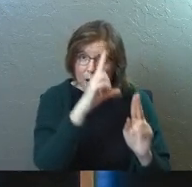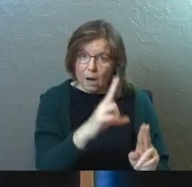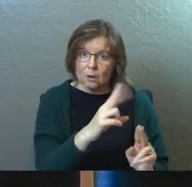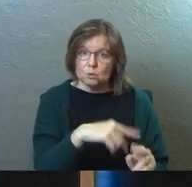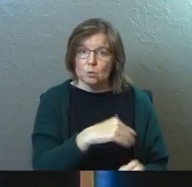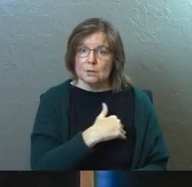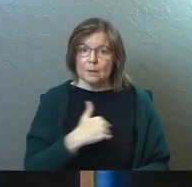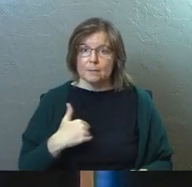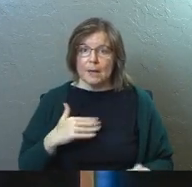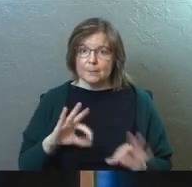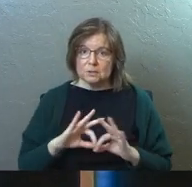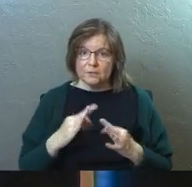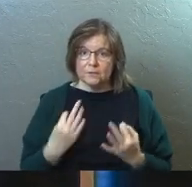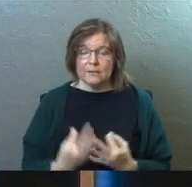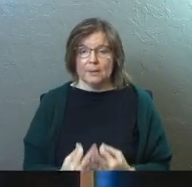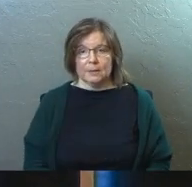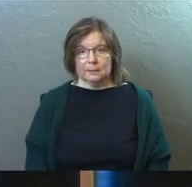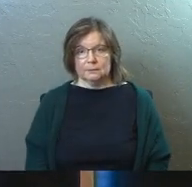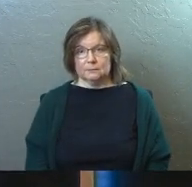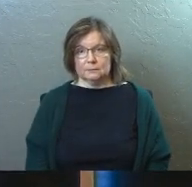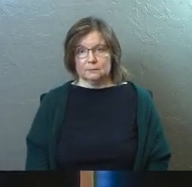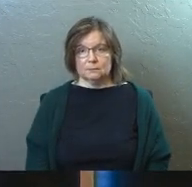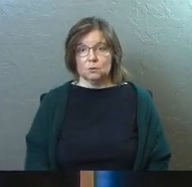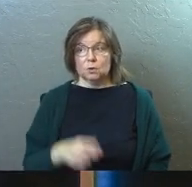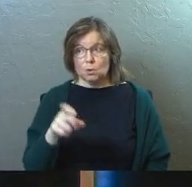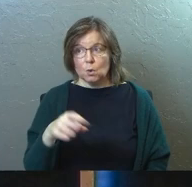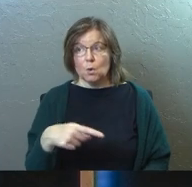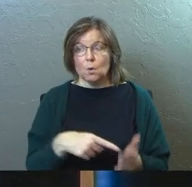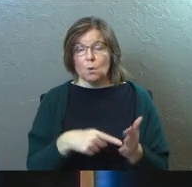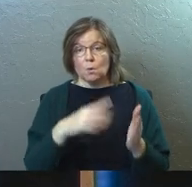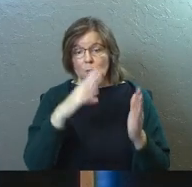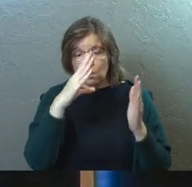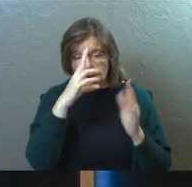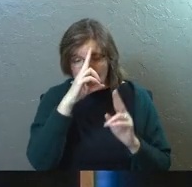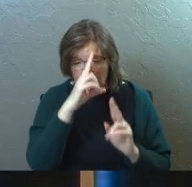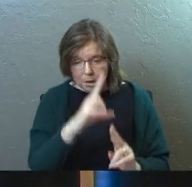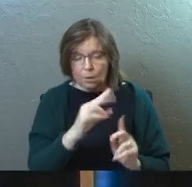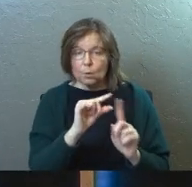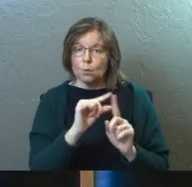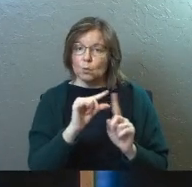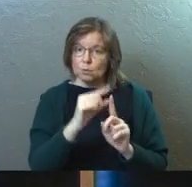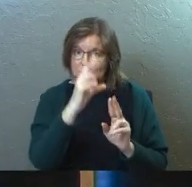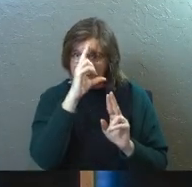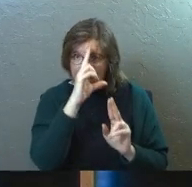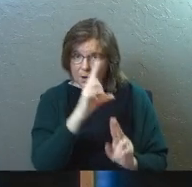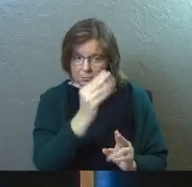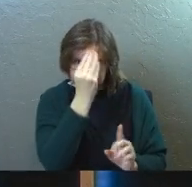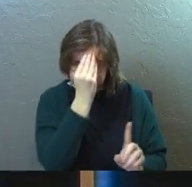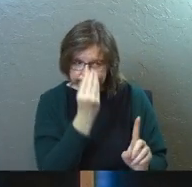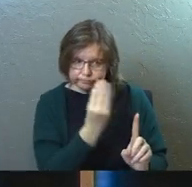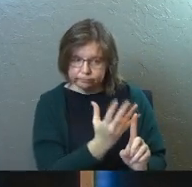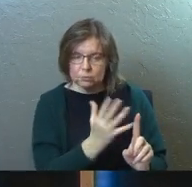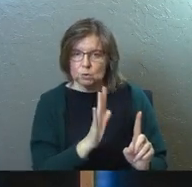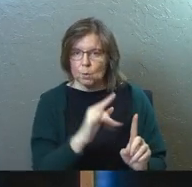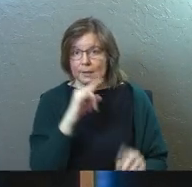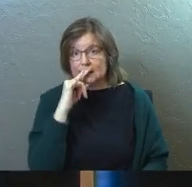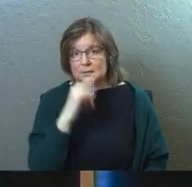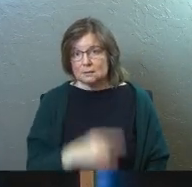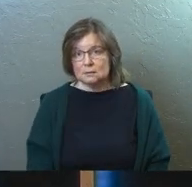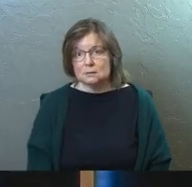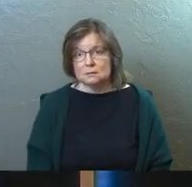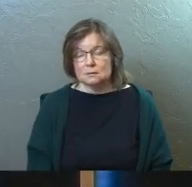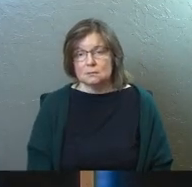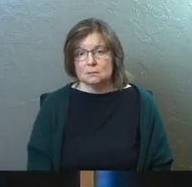honor to the members of your family. You owe honor, words of honor, to your kids.